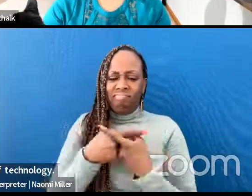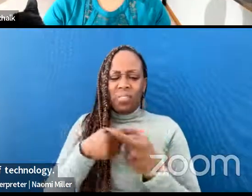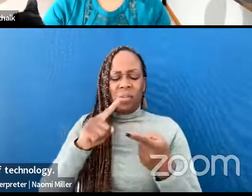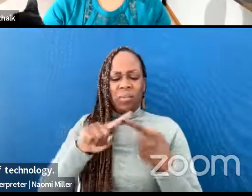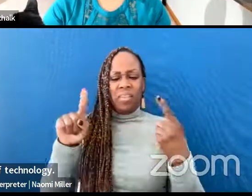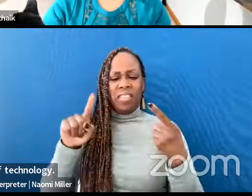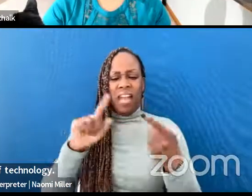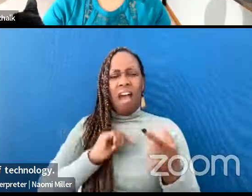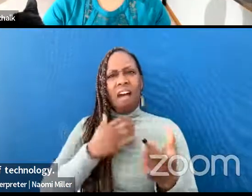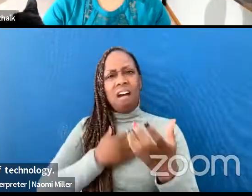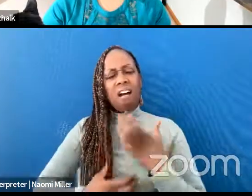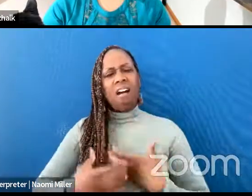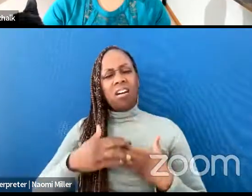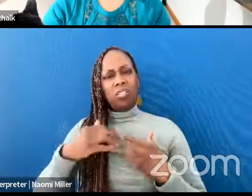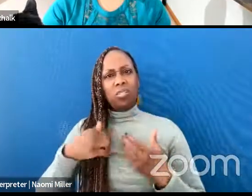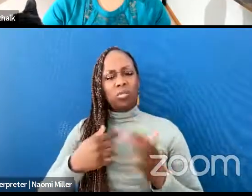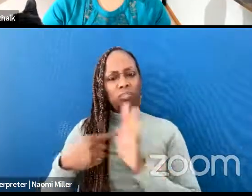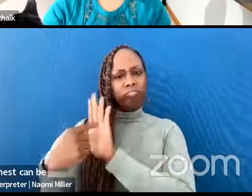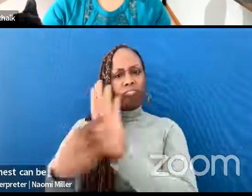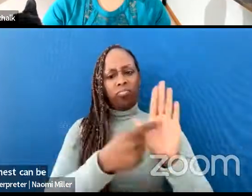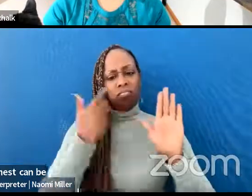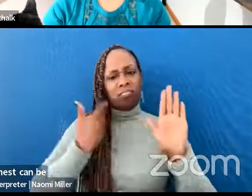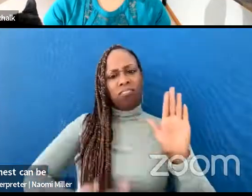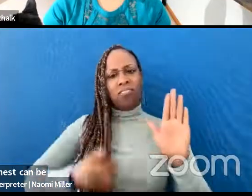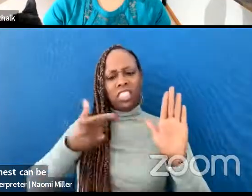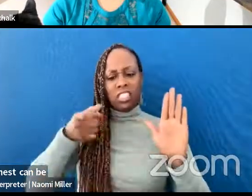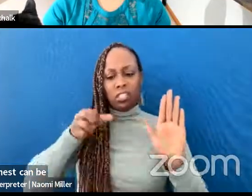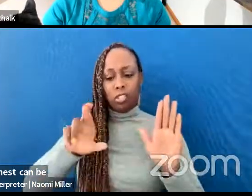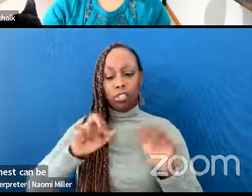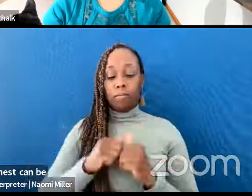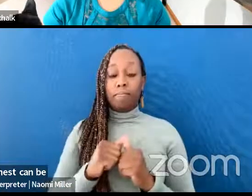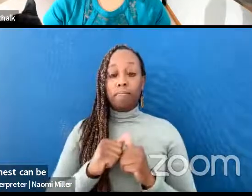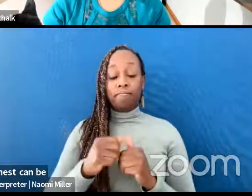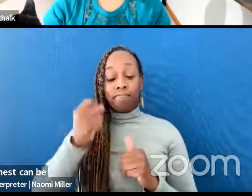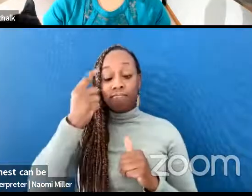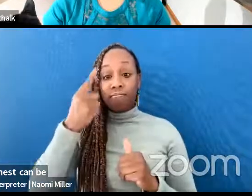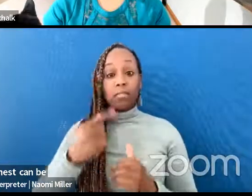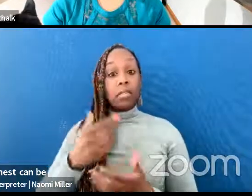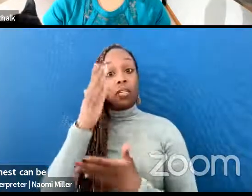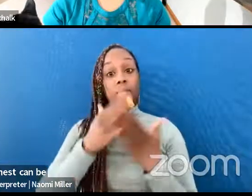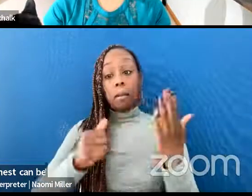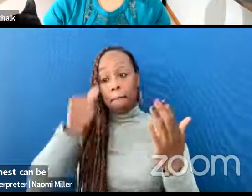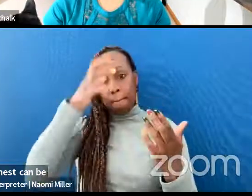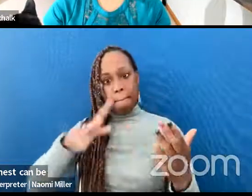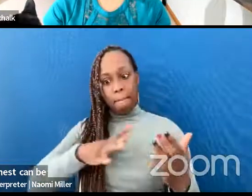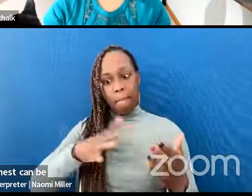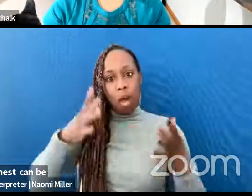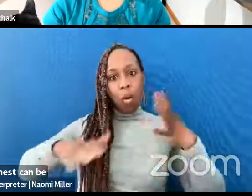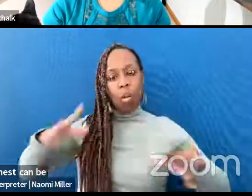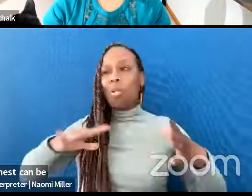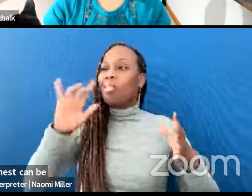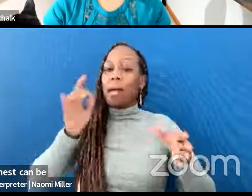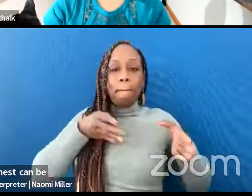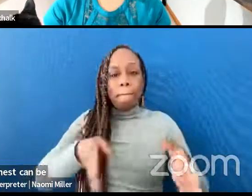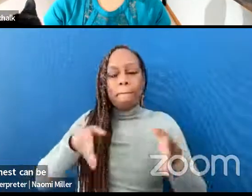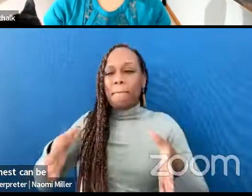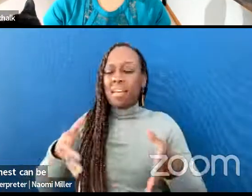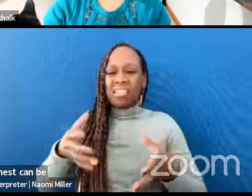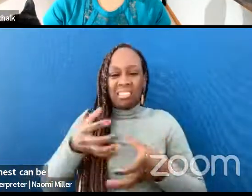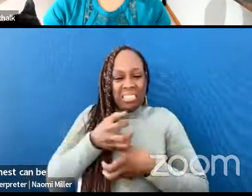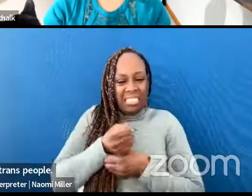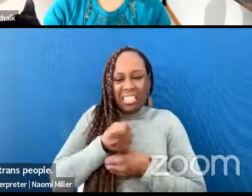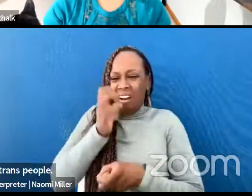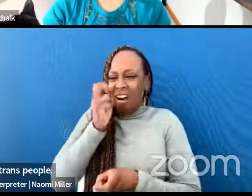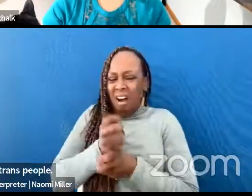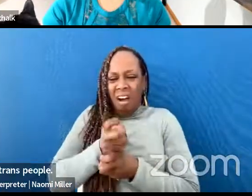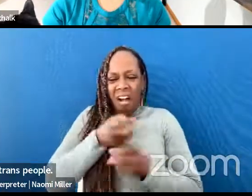reach for disabled trans people. Some masculine clothing, such as pants, is constricting and difficult to navigate with the